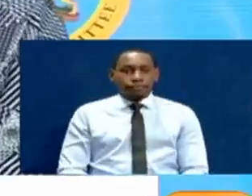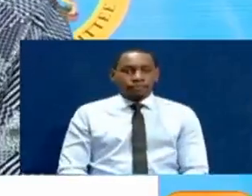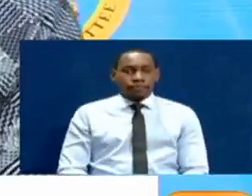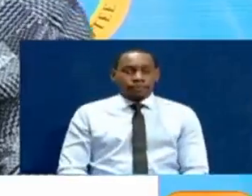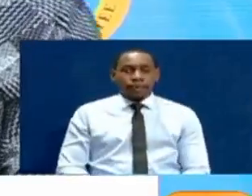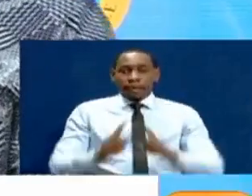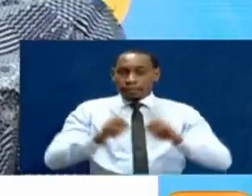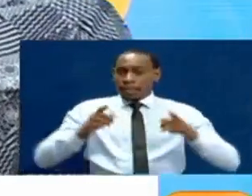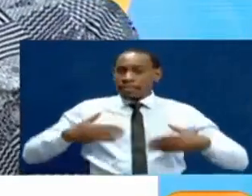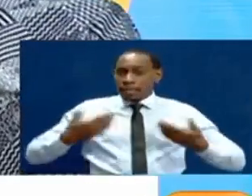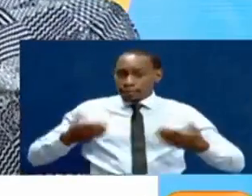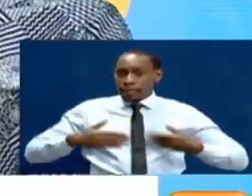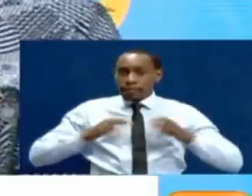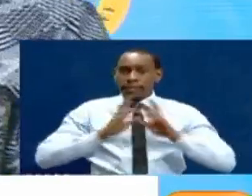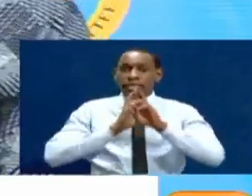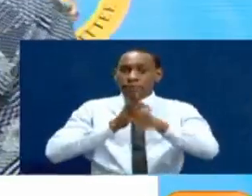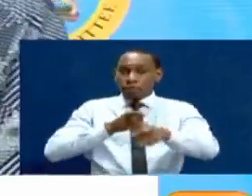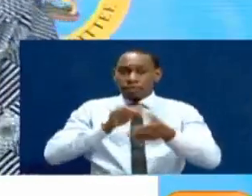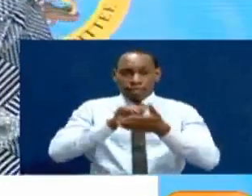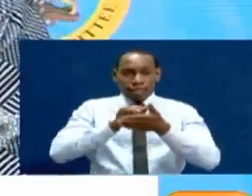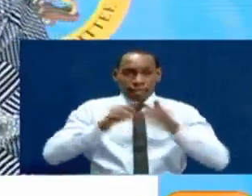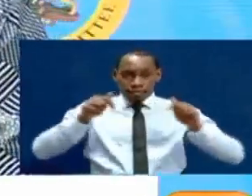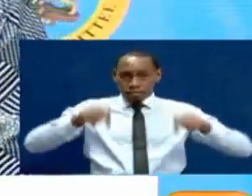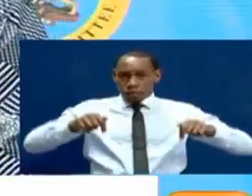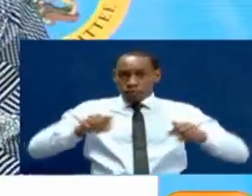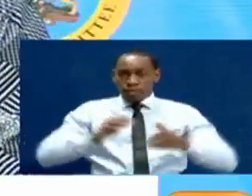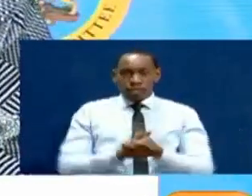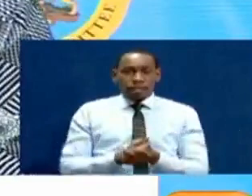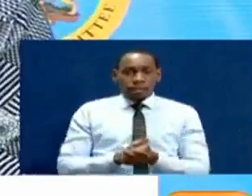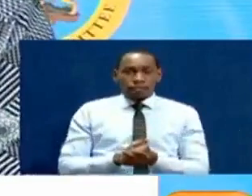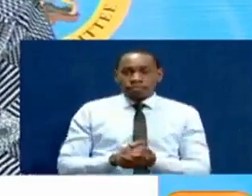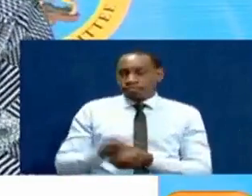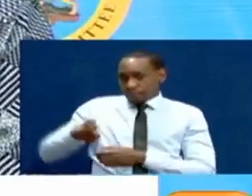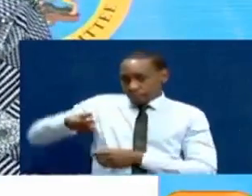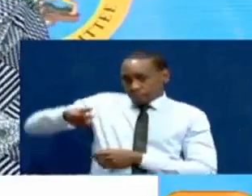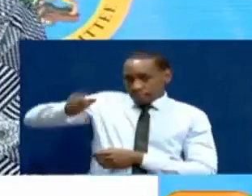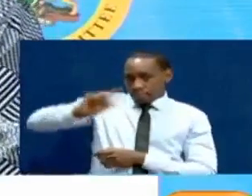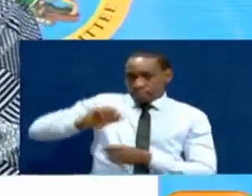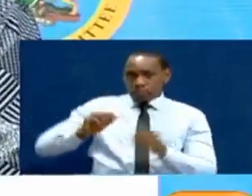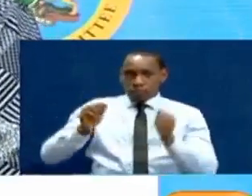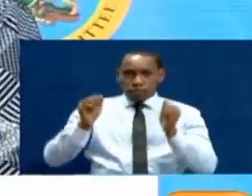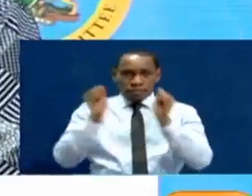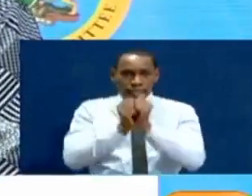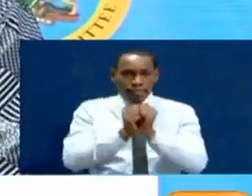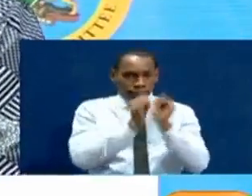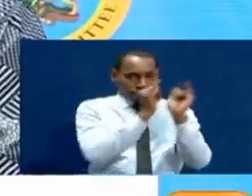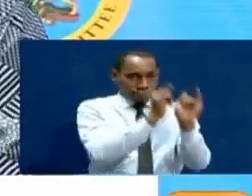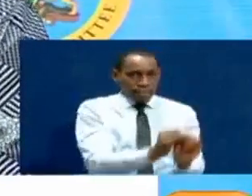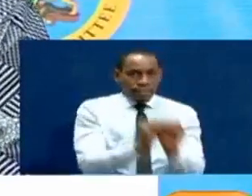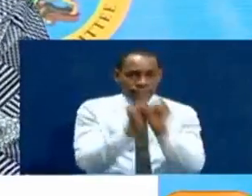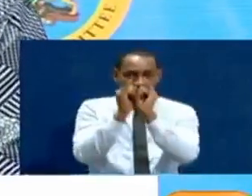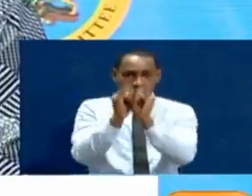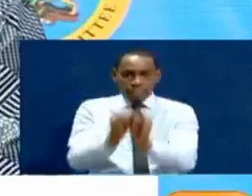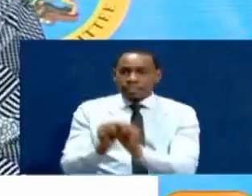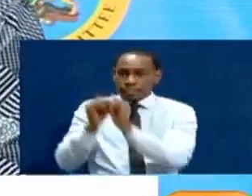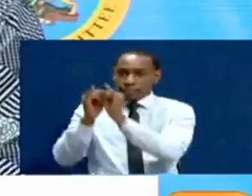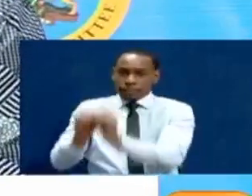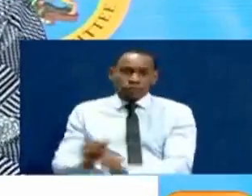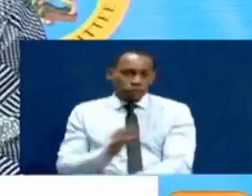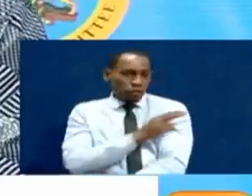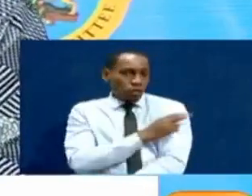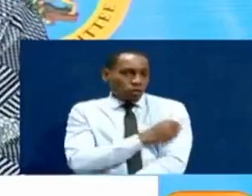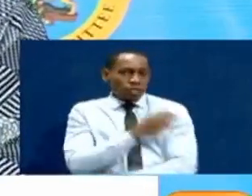But I'm also glad to note that today, an additional 10 individuals will be